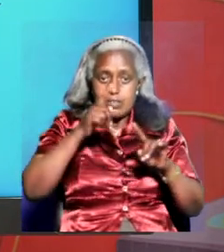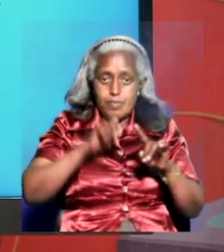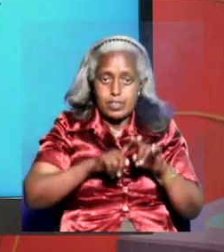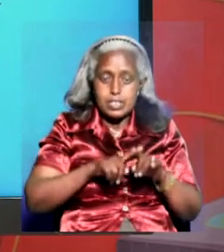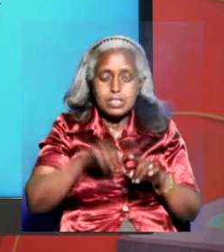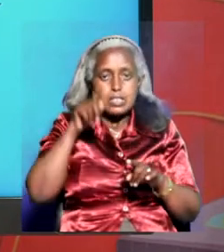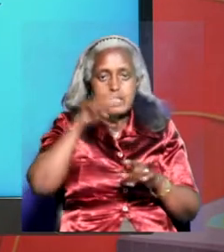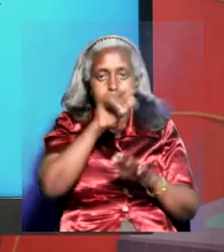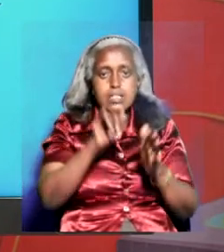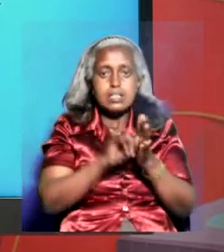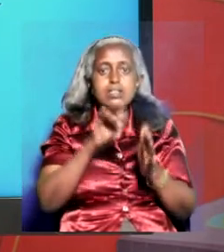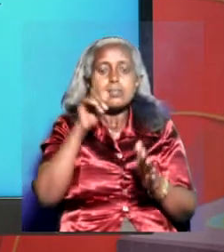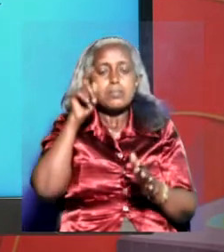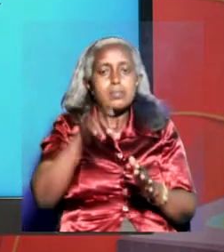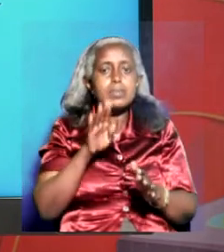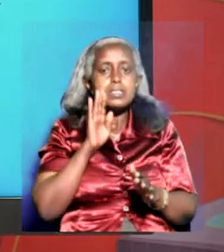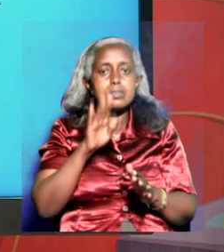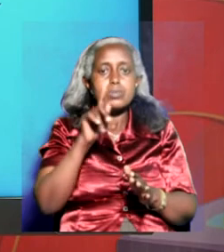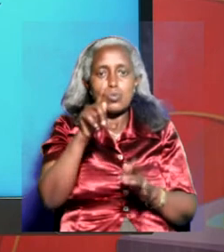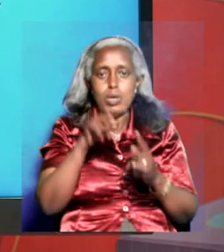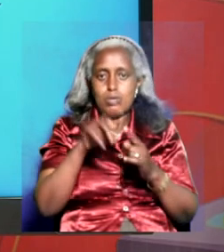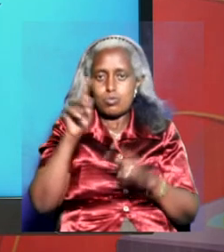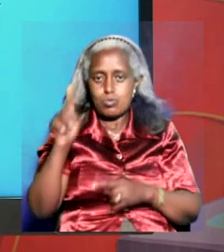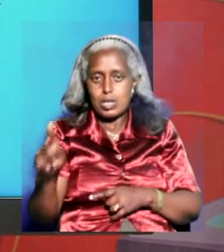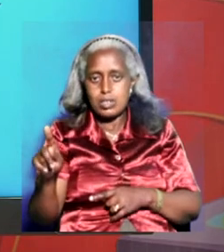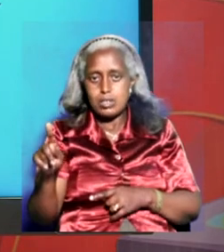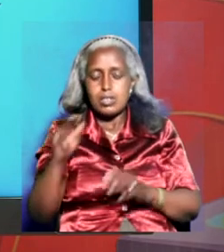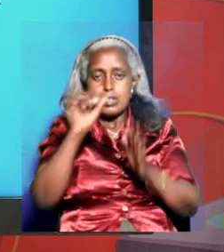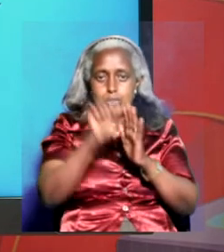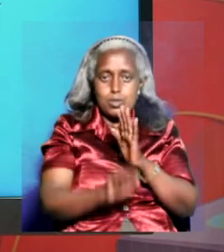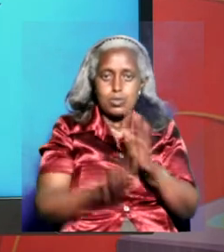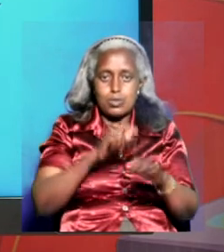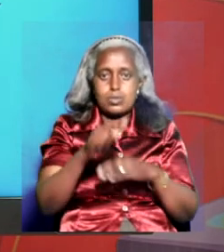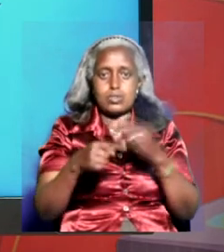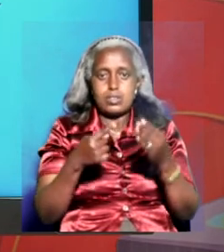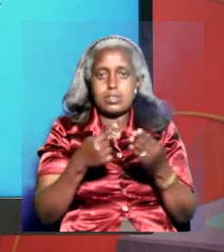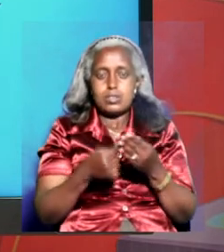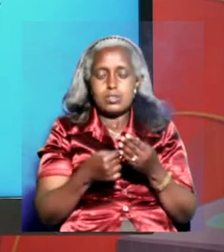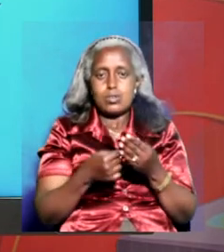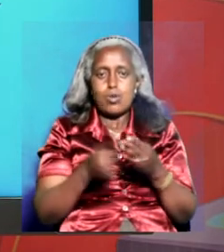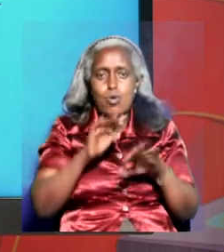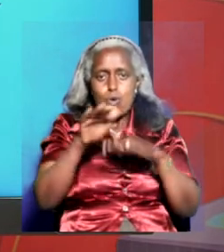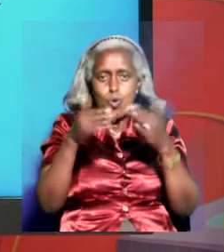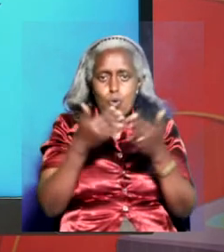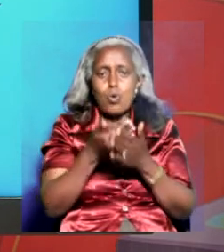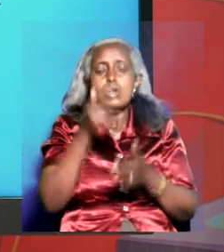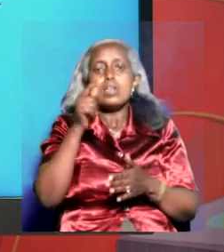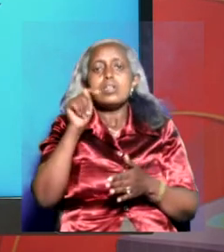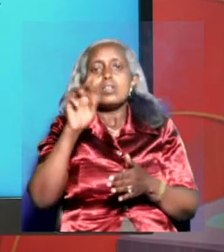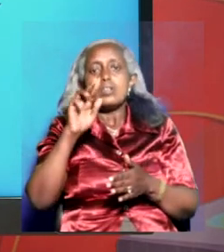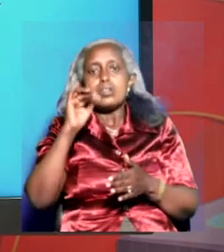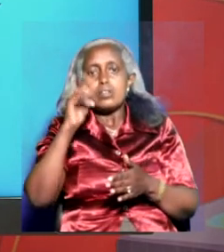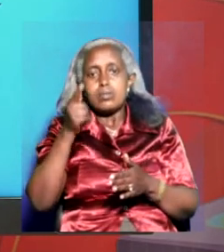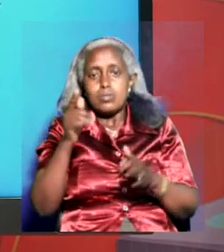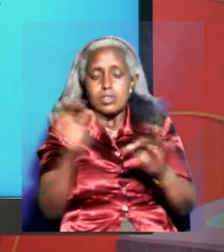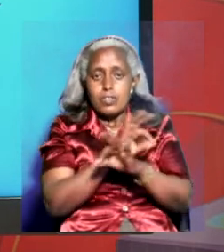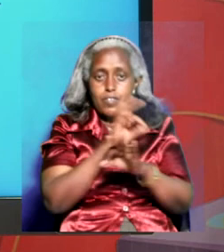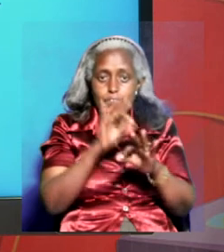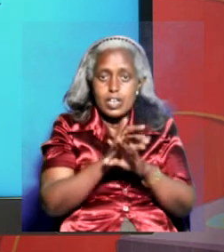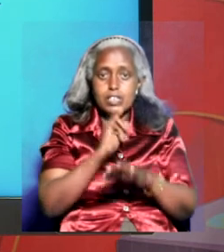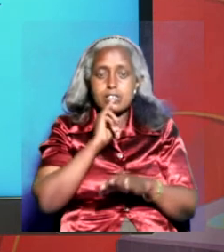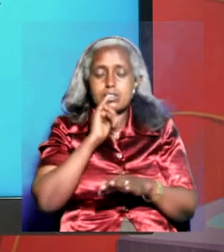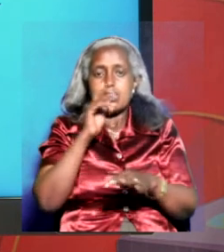be 1 to 1. So since all trigonometric functions are